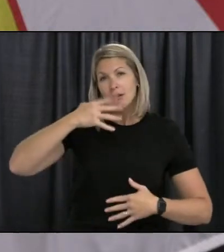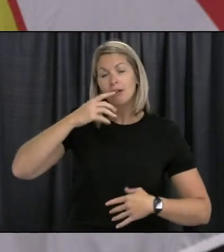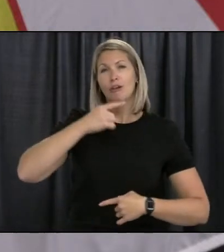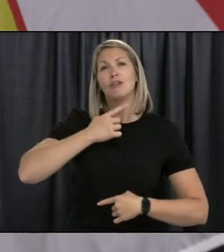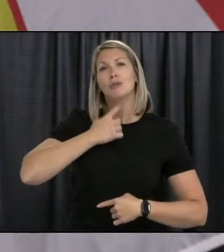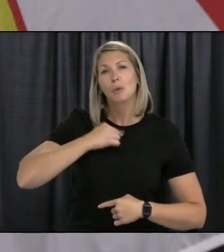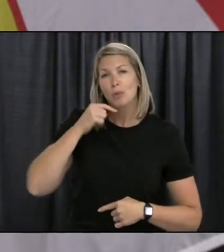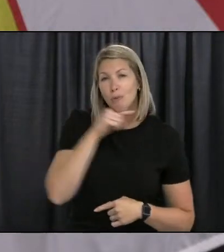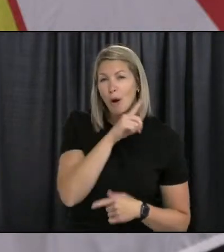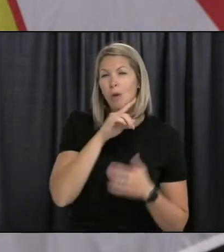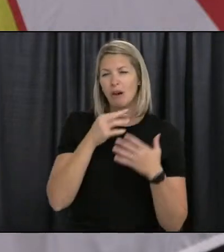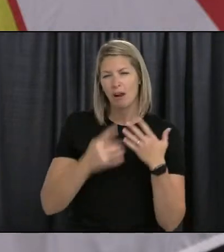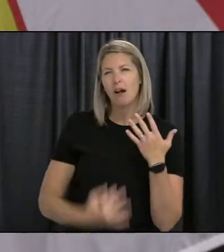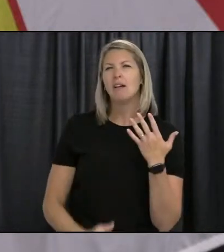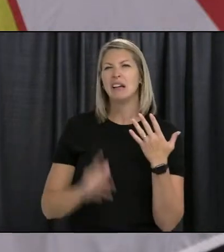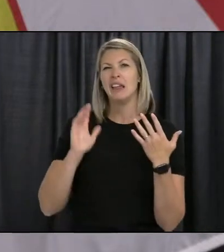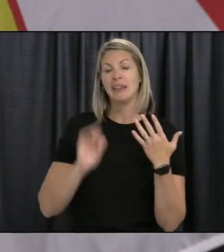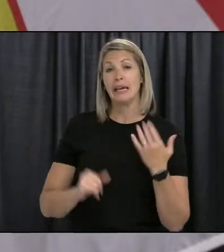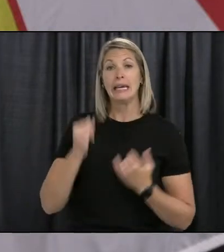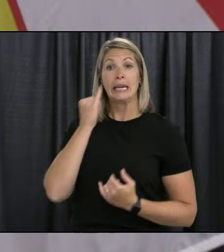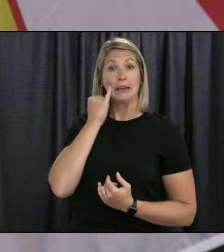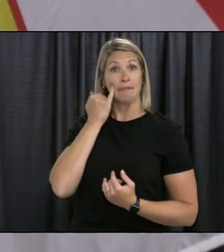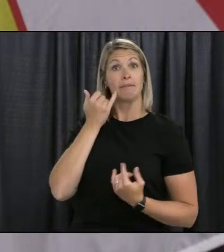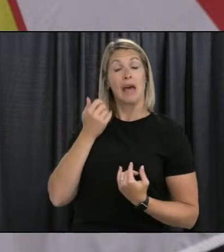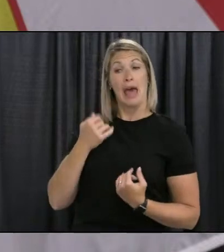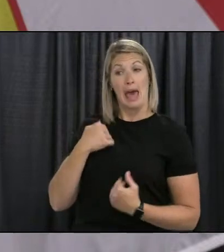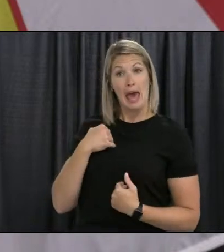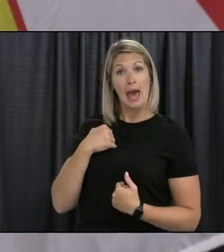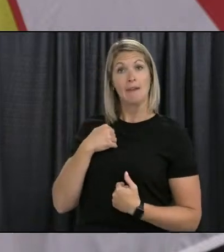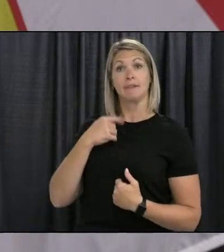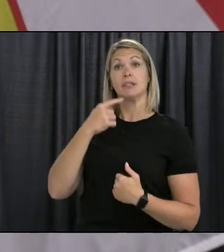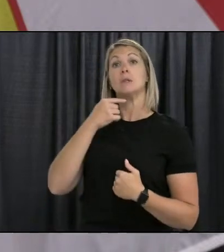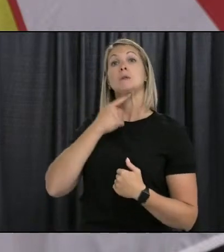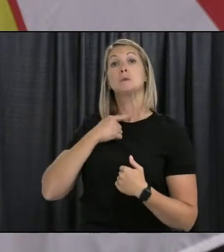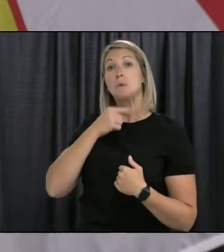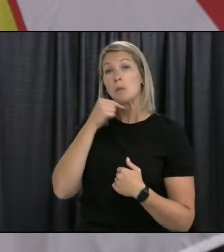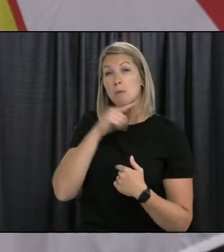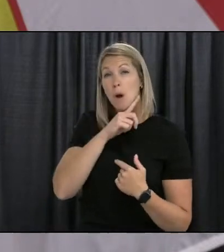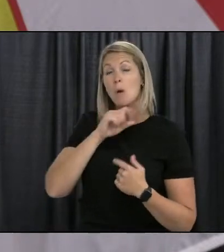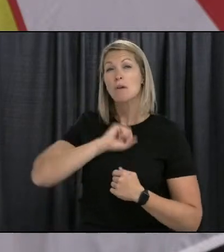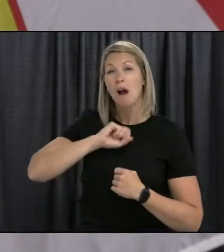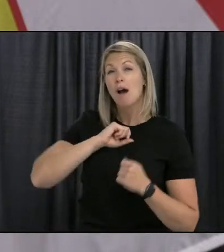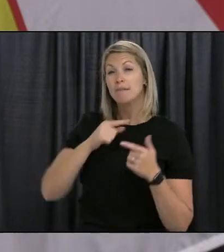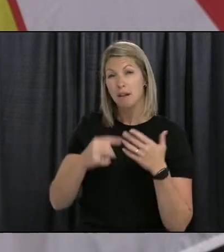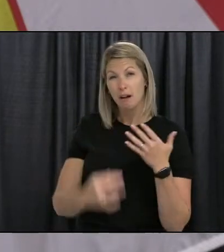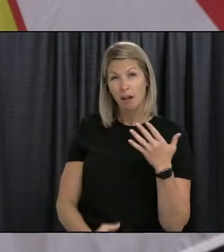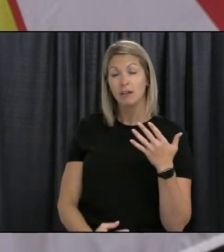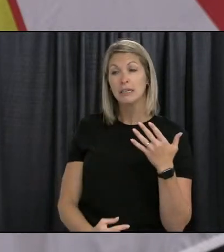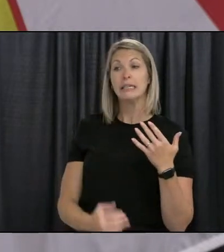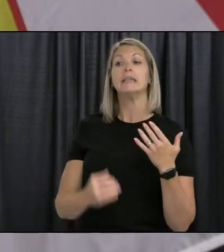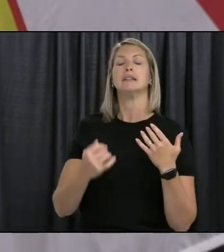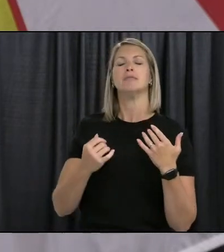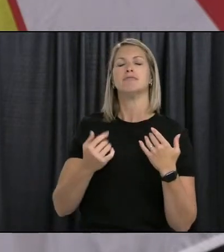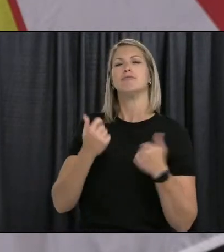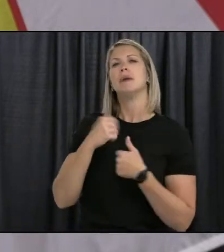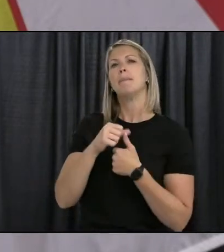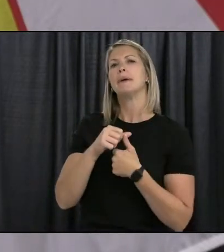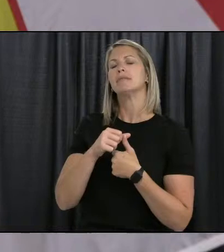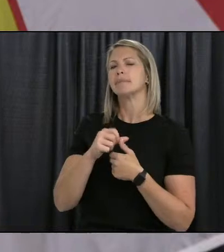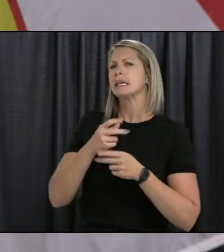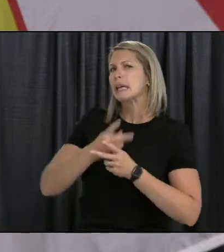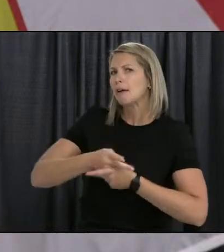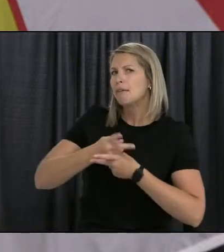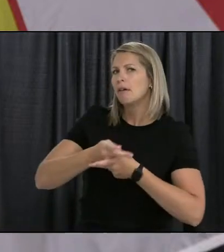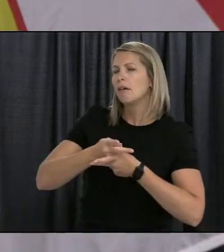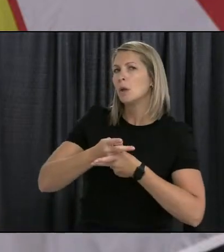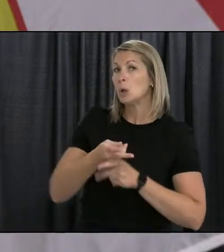family members begins experiencing one of these symptoms. As a reminder, if you or your child are experiencing 2 or more symptoms,